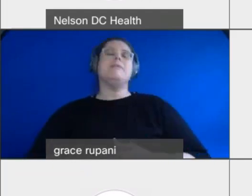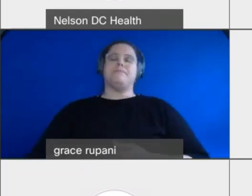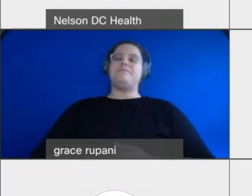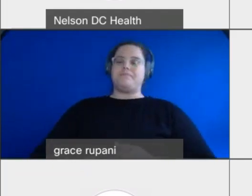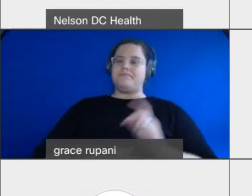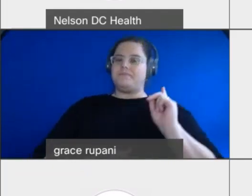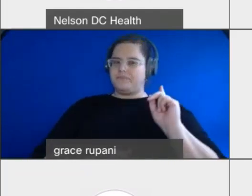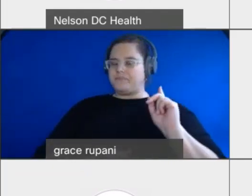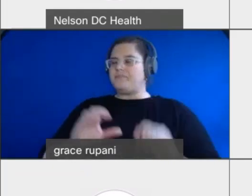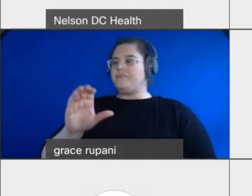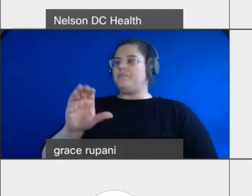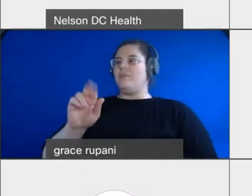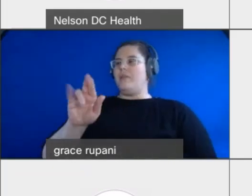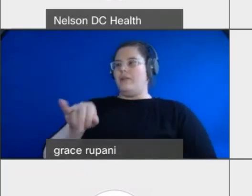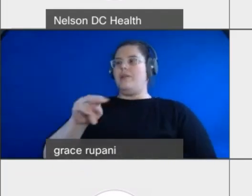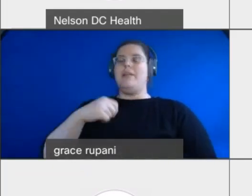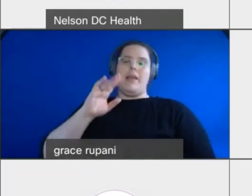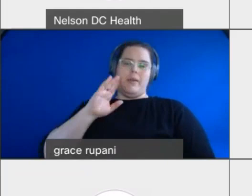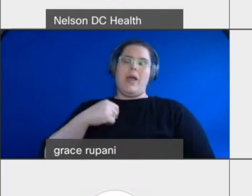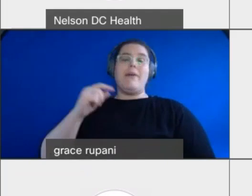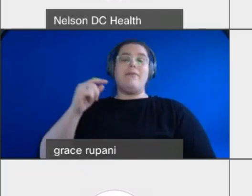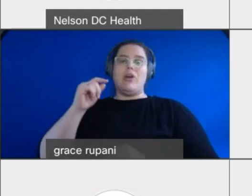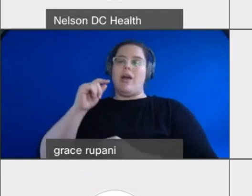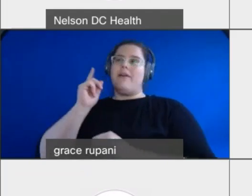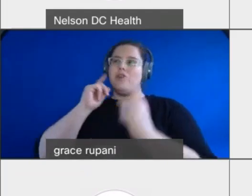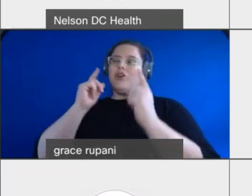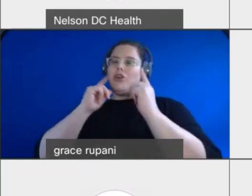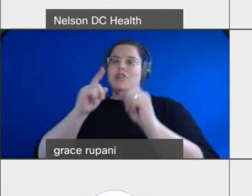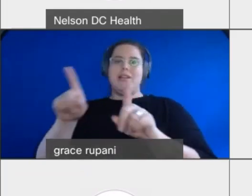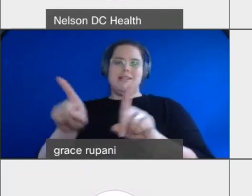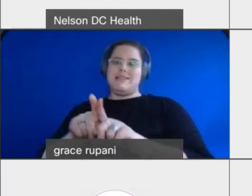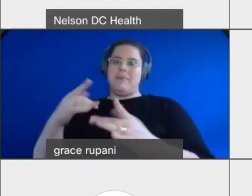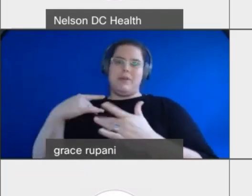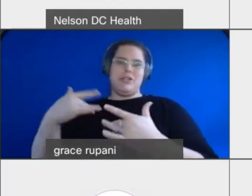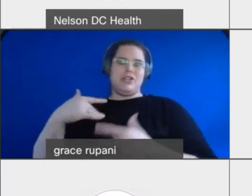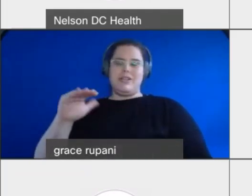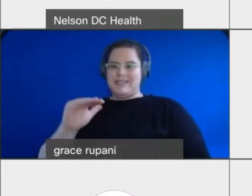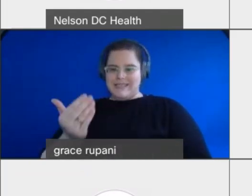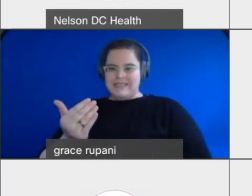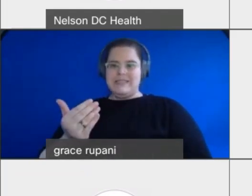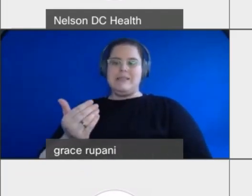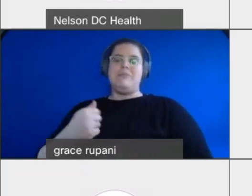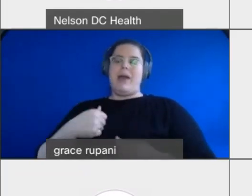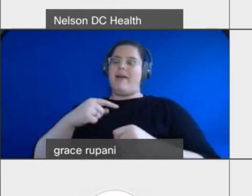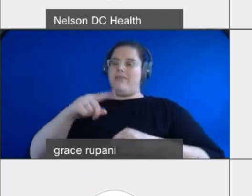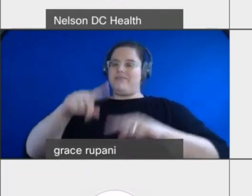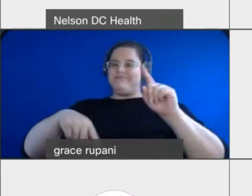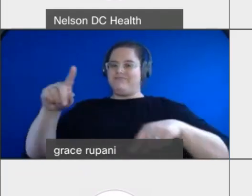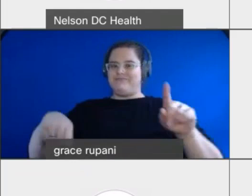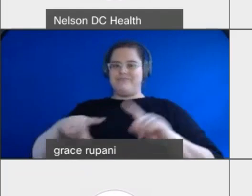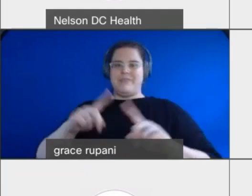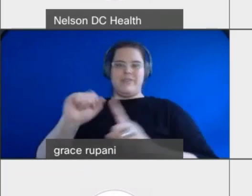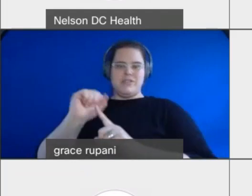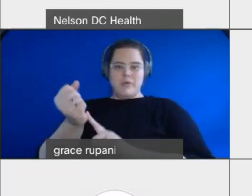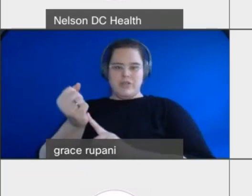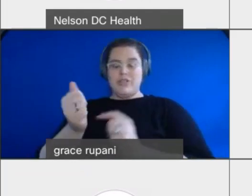same concern. I will say that it's kind of a mixed bag because I've heard that with the card that you get,